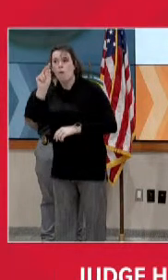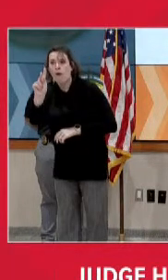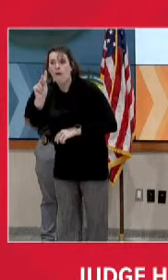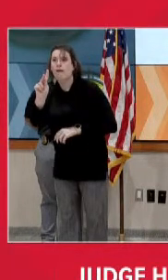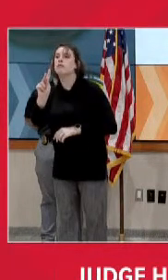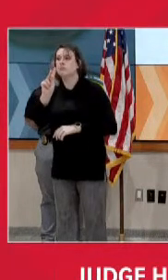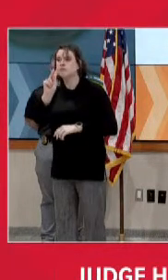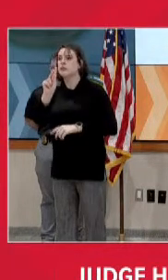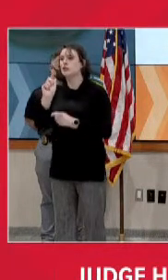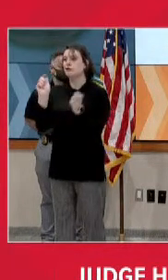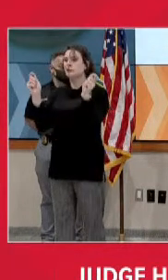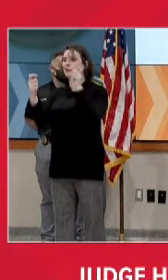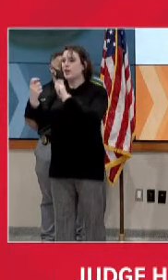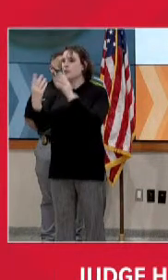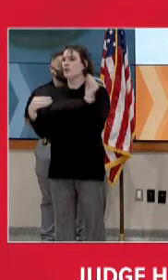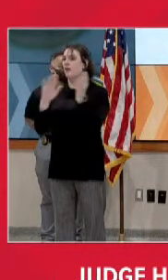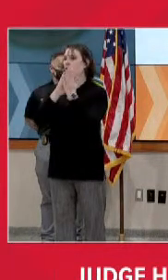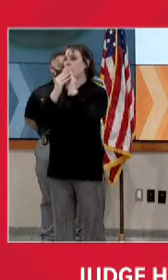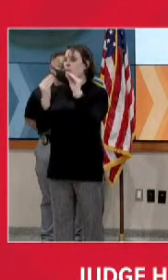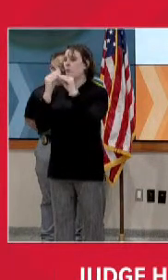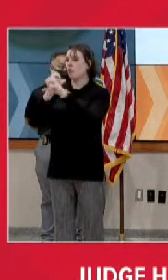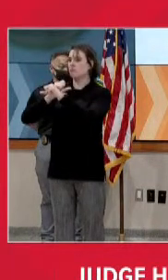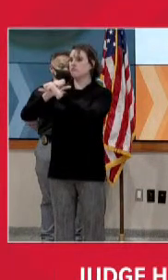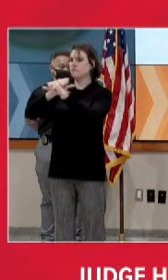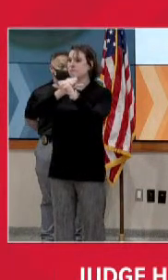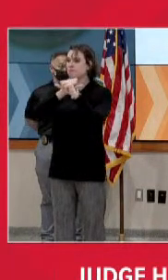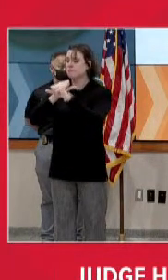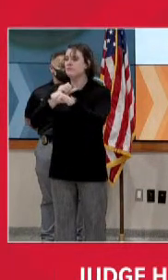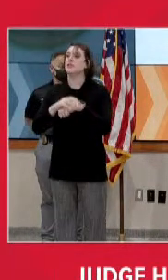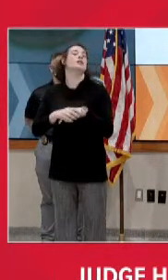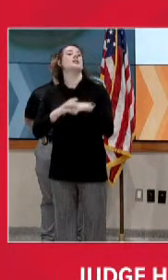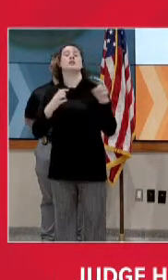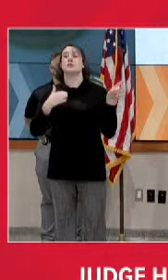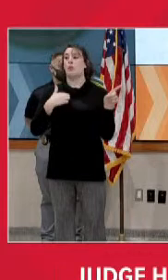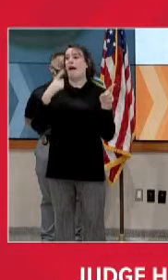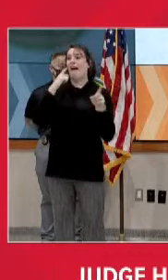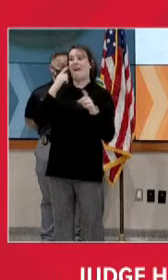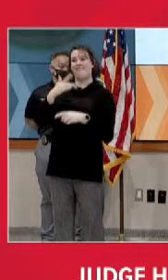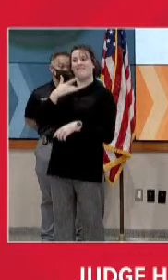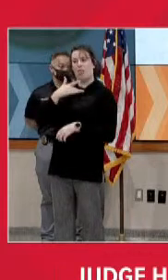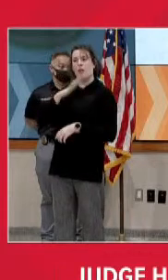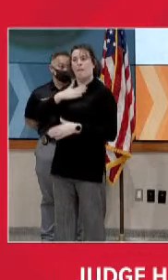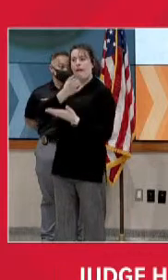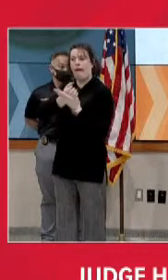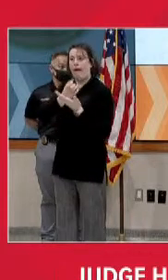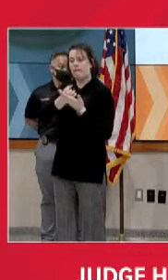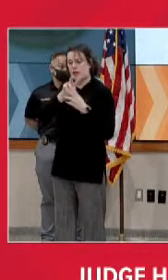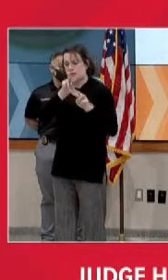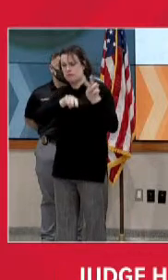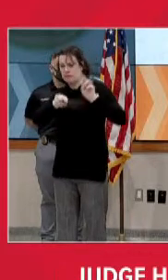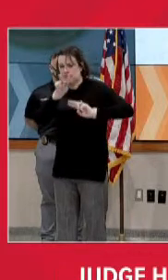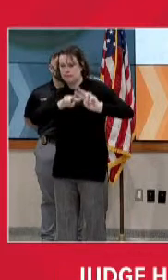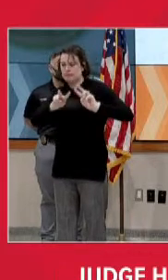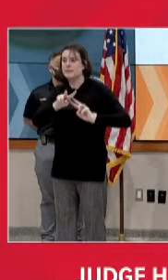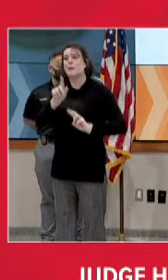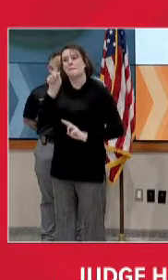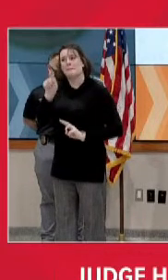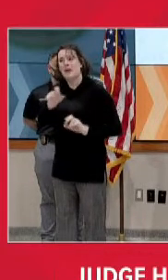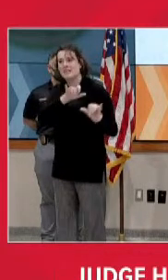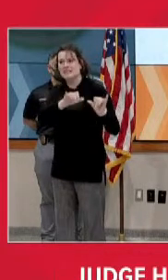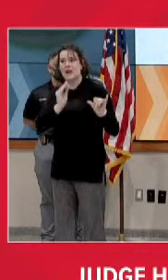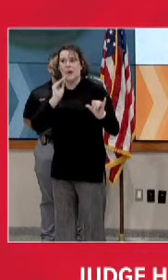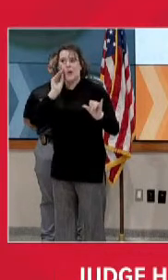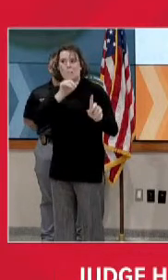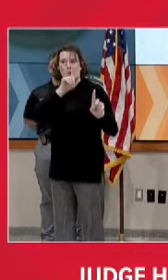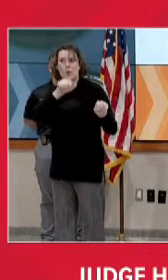been firm that that is what we need, and I'm not seeing any evidence that anything short of that will do the trick. It took us more time back then